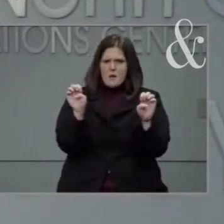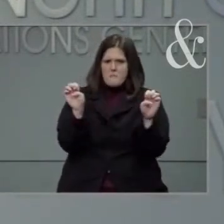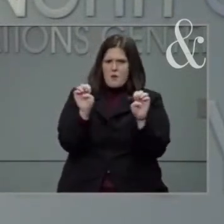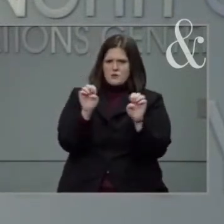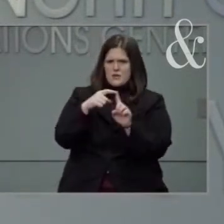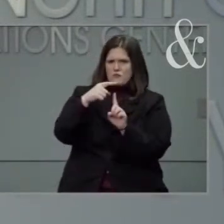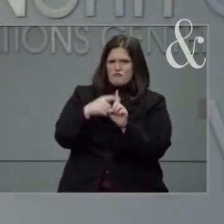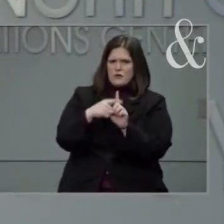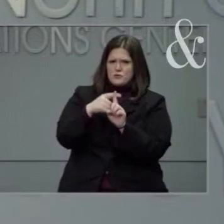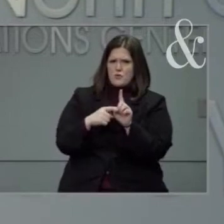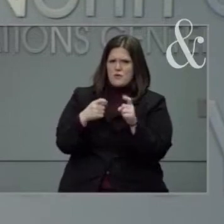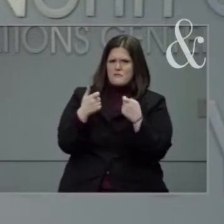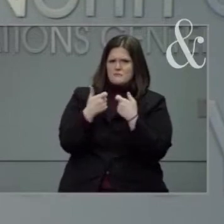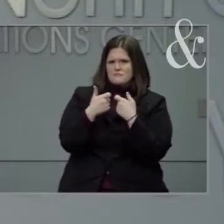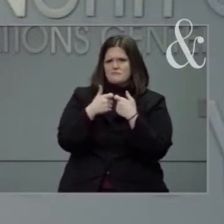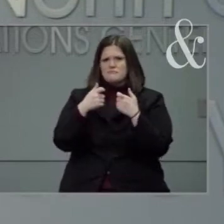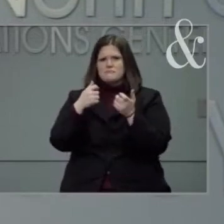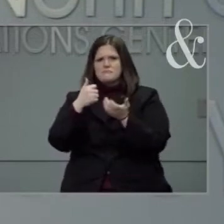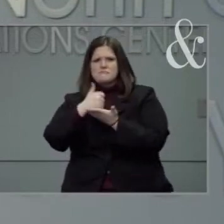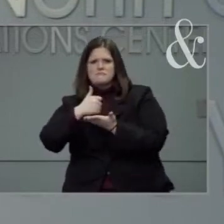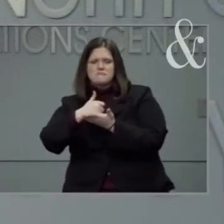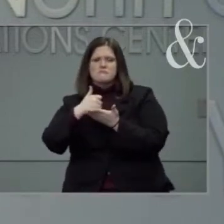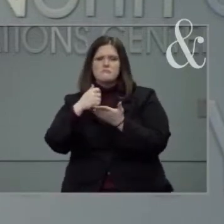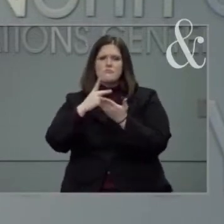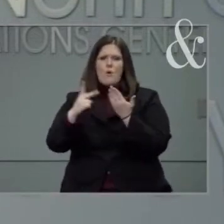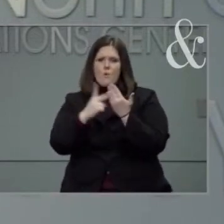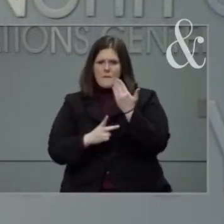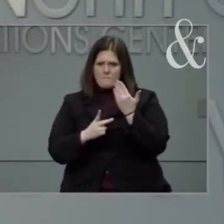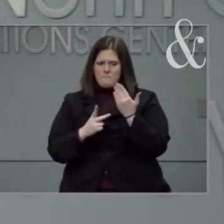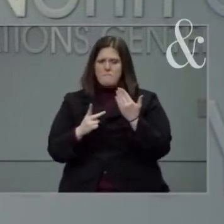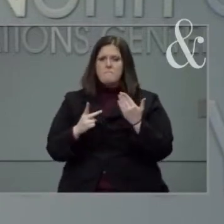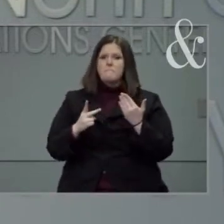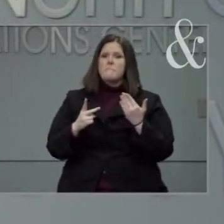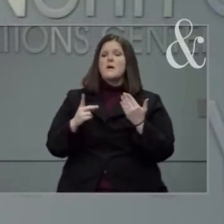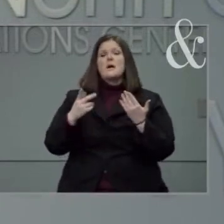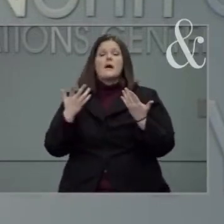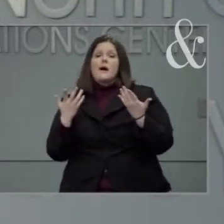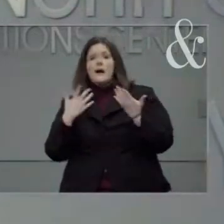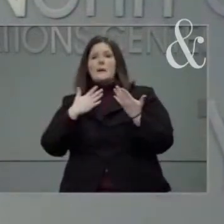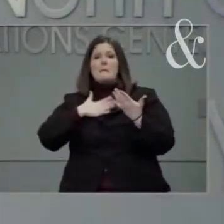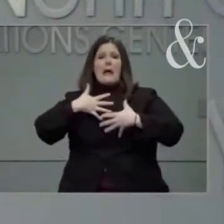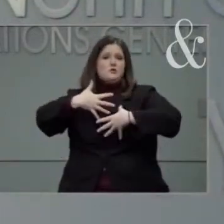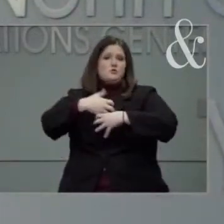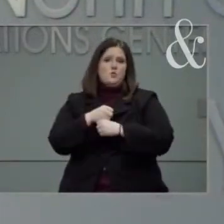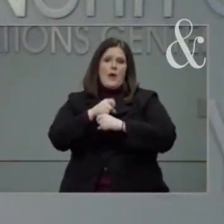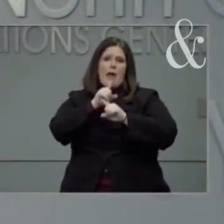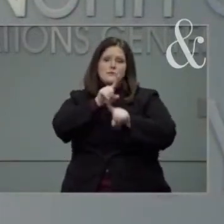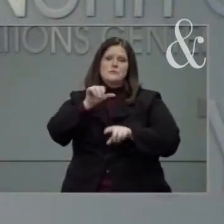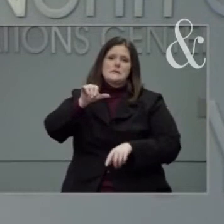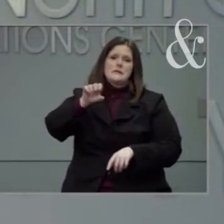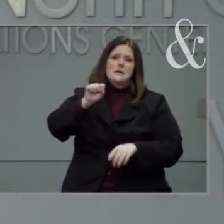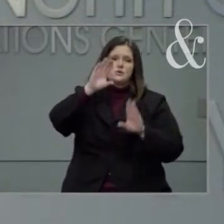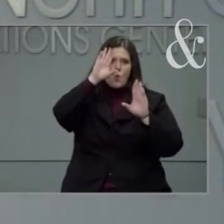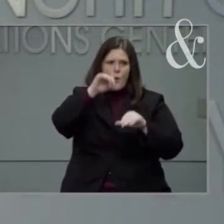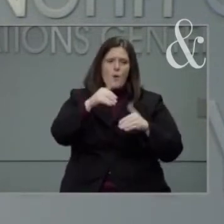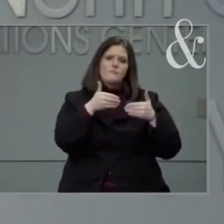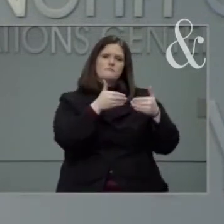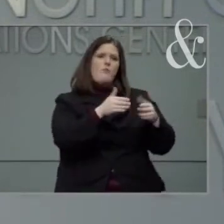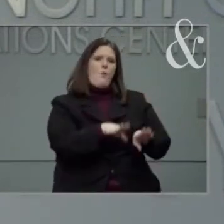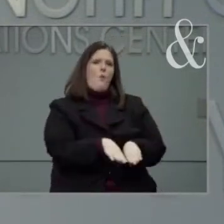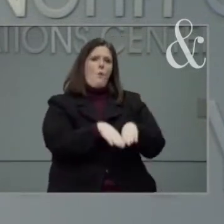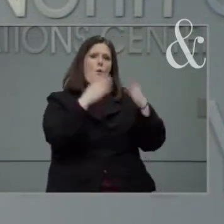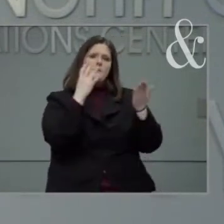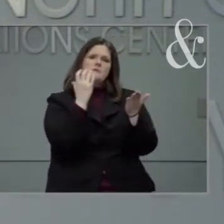assistance program. But in the short answer, our goal is yes, to open this up. The HOPE program that the governor